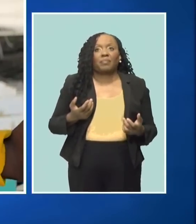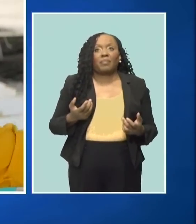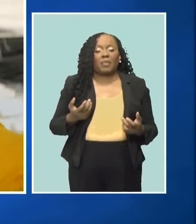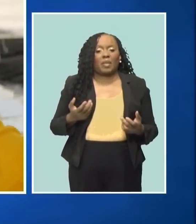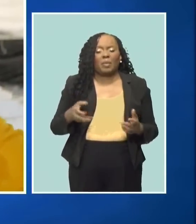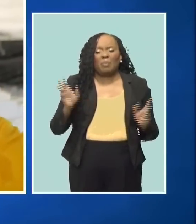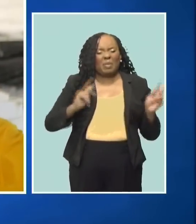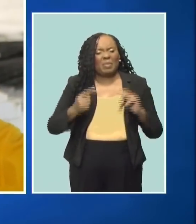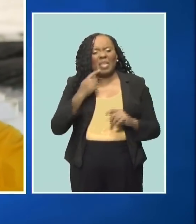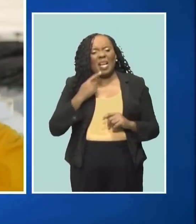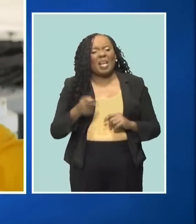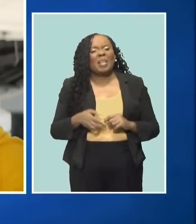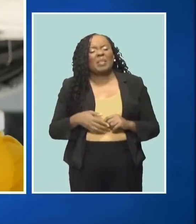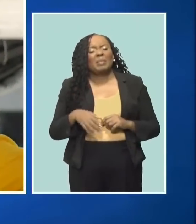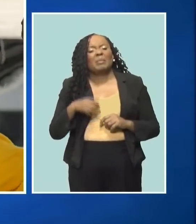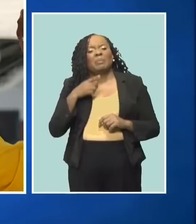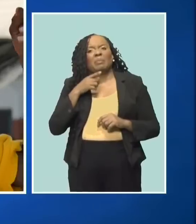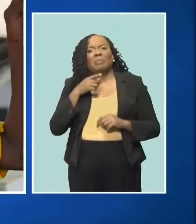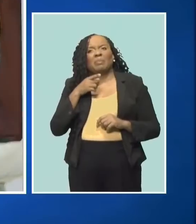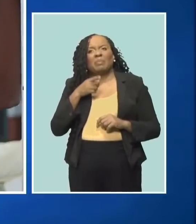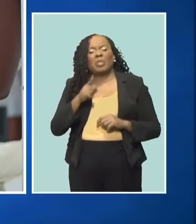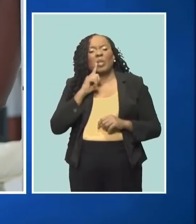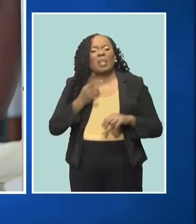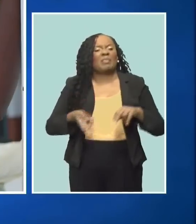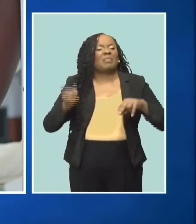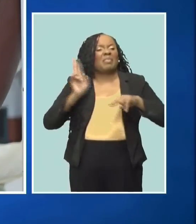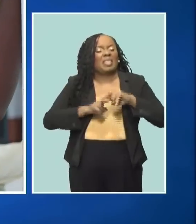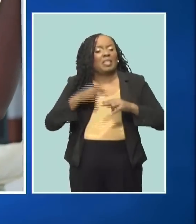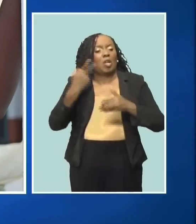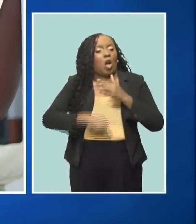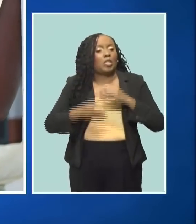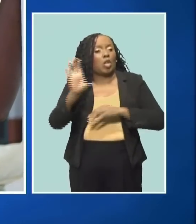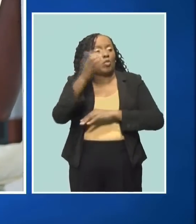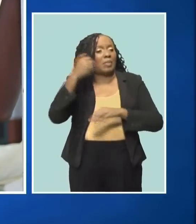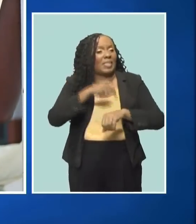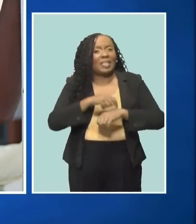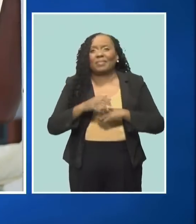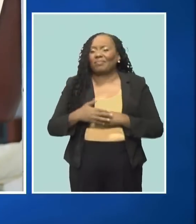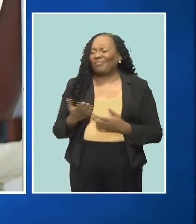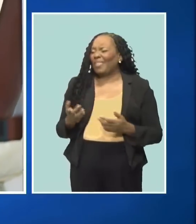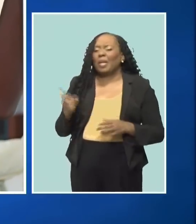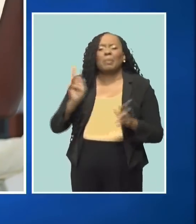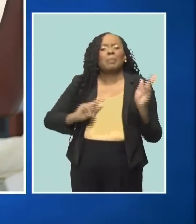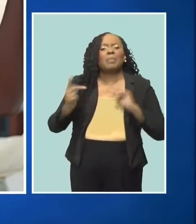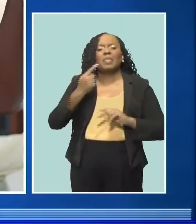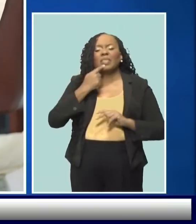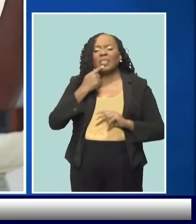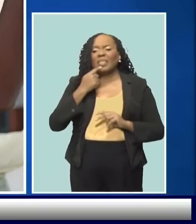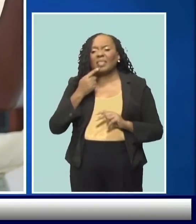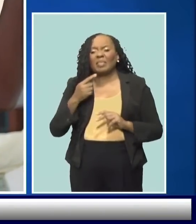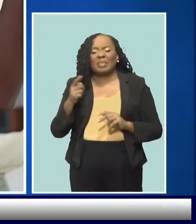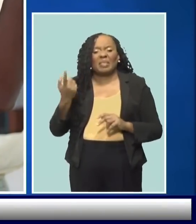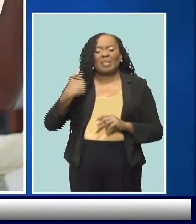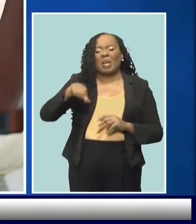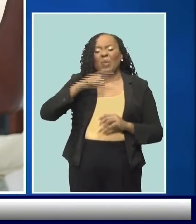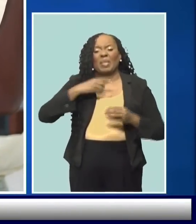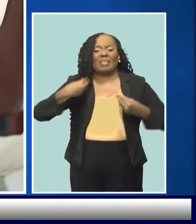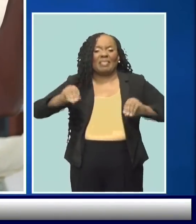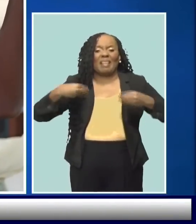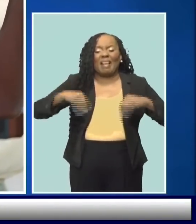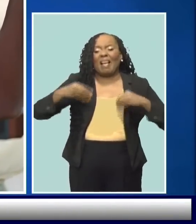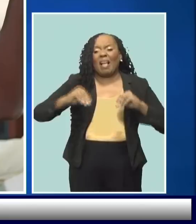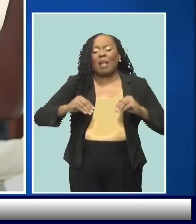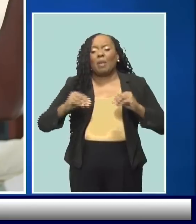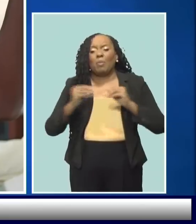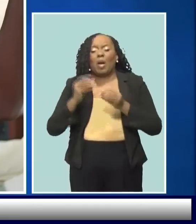intentionally hike the prices of produce at Christmas time. People they say like Christmas come like, vendors do this, there's raw people,